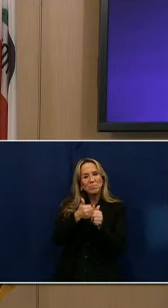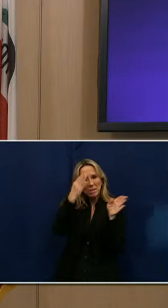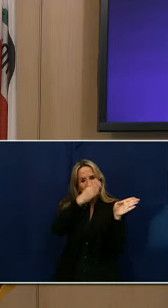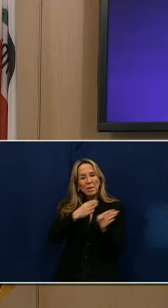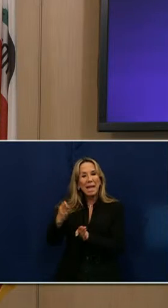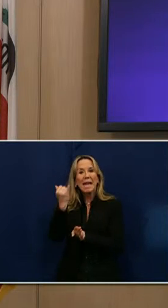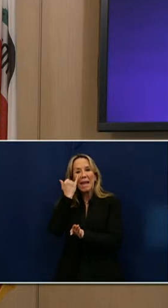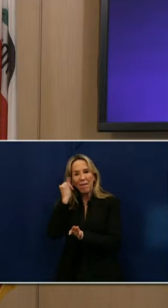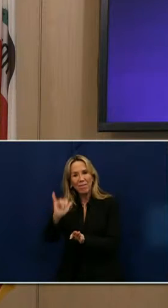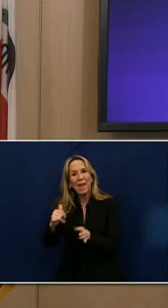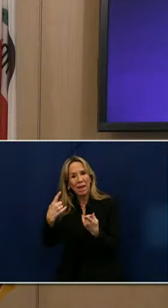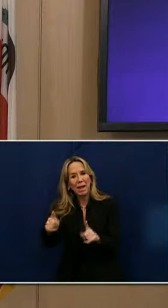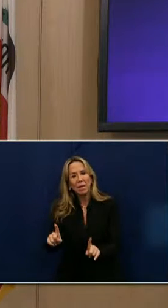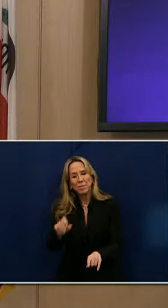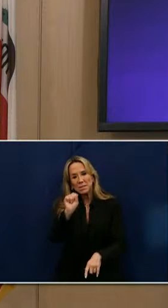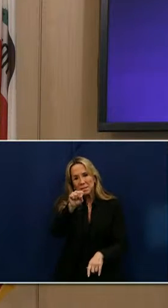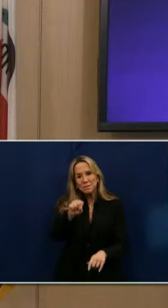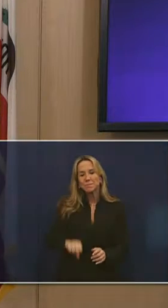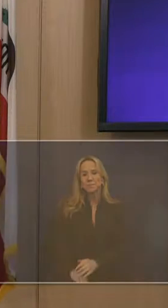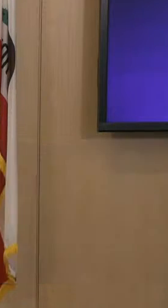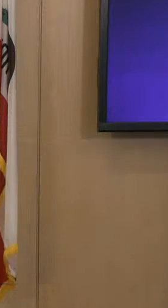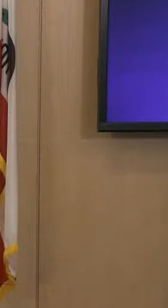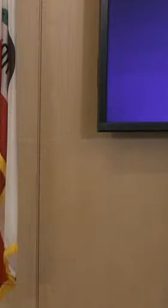if that occurs.